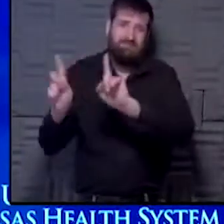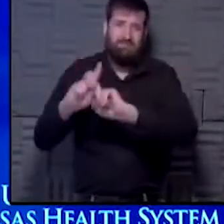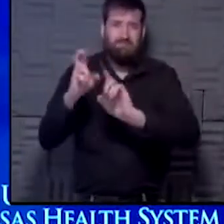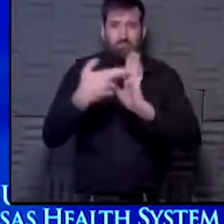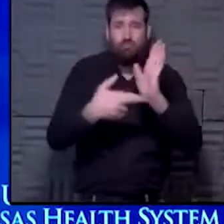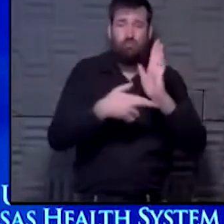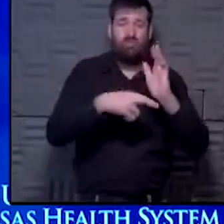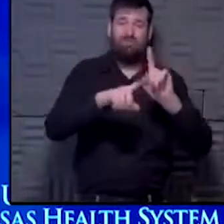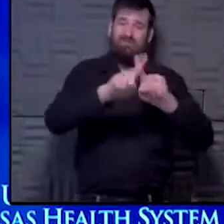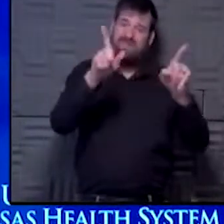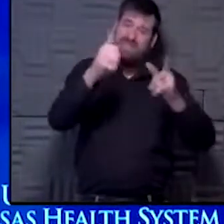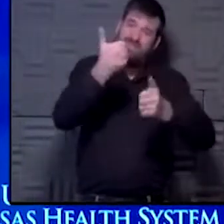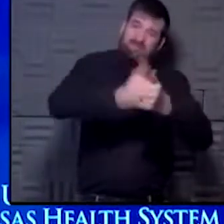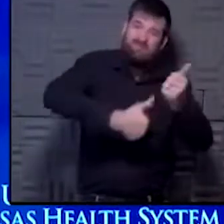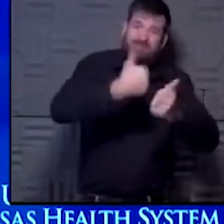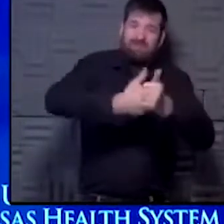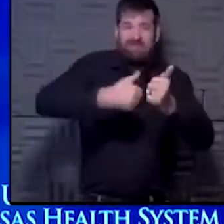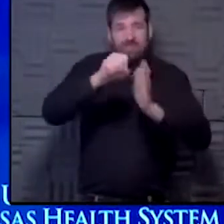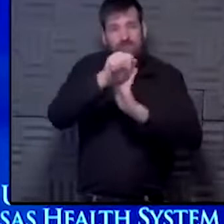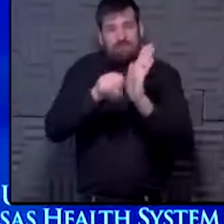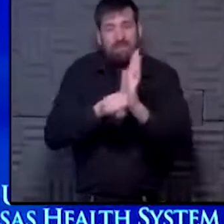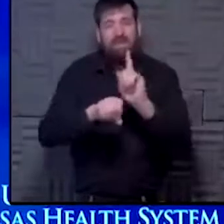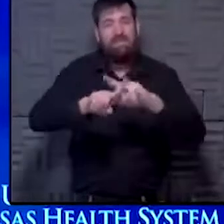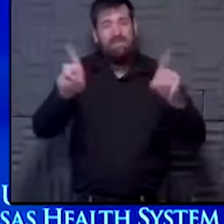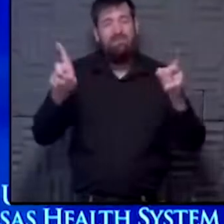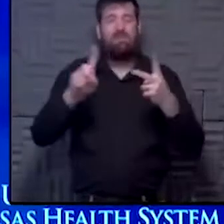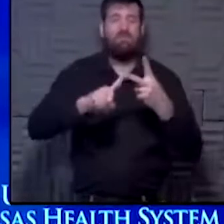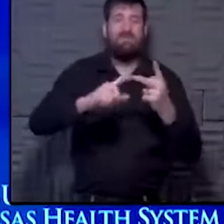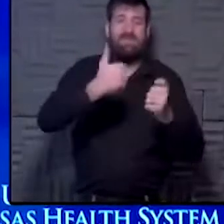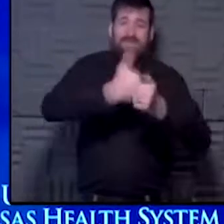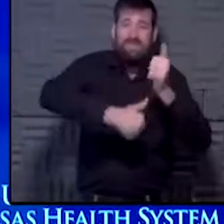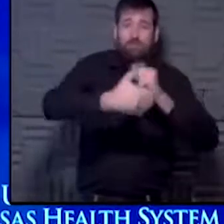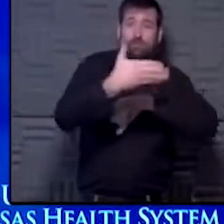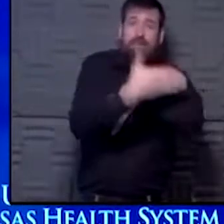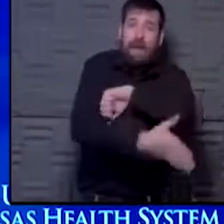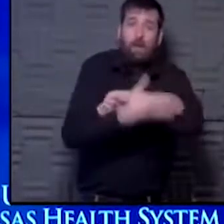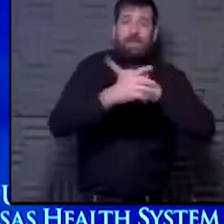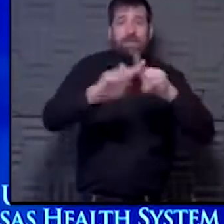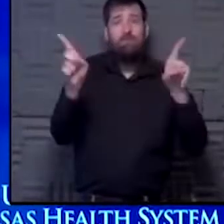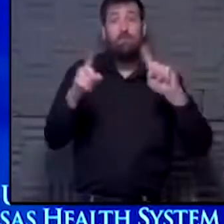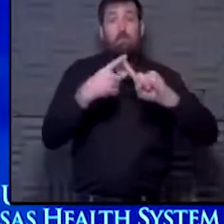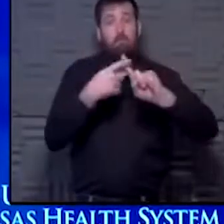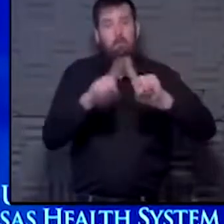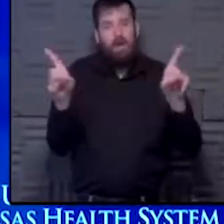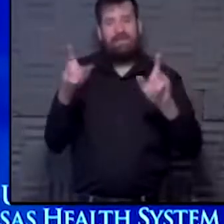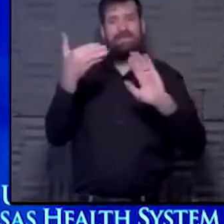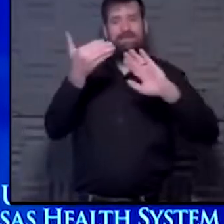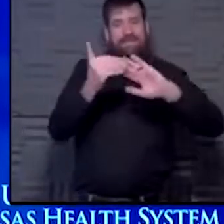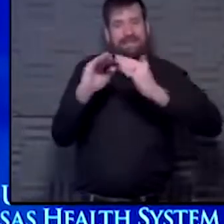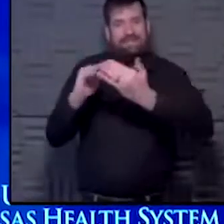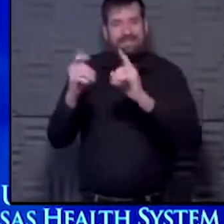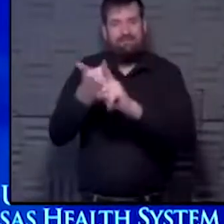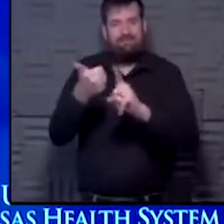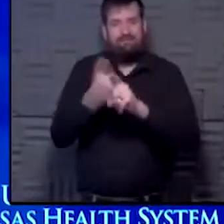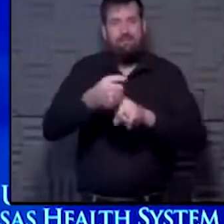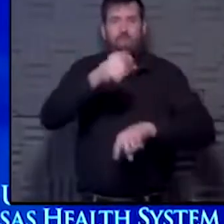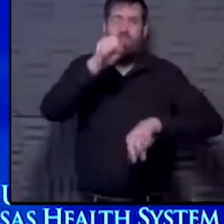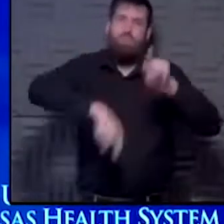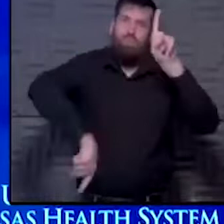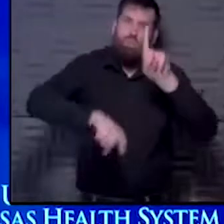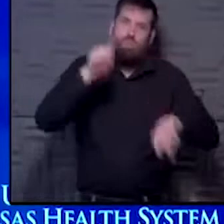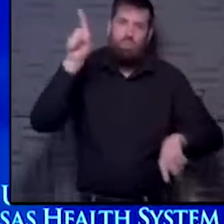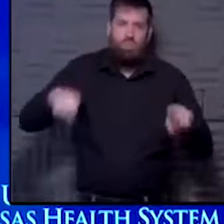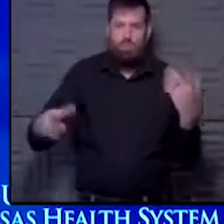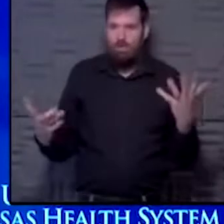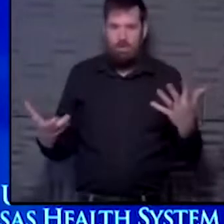only from state to state, but from county to county. And not only from county to county, to some extent from city to city. So you walk into this, you're